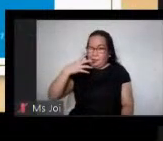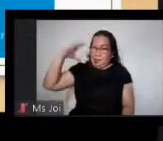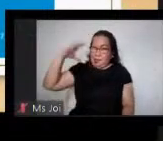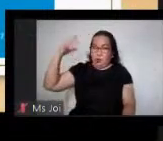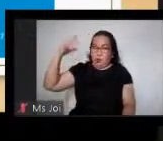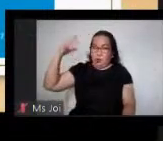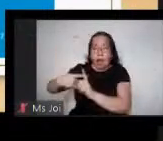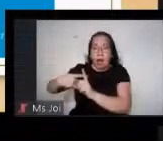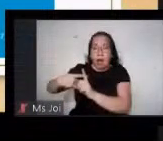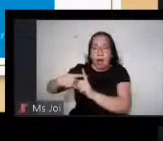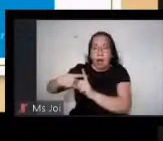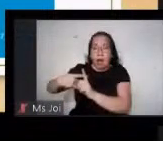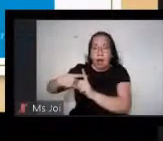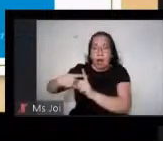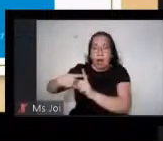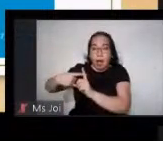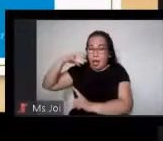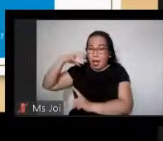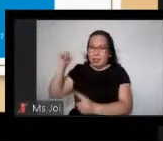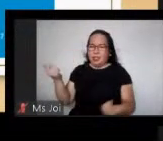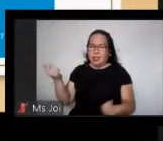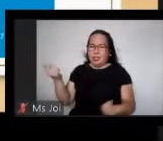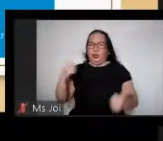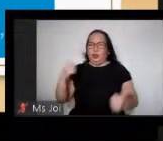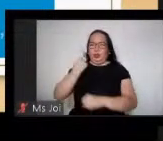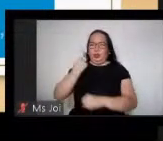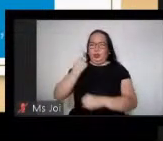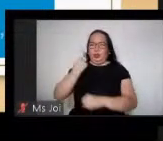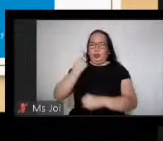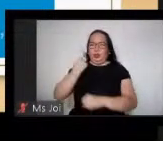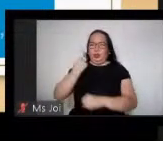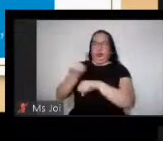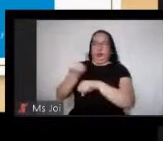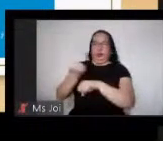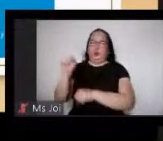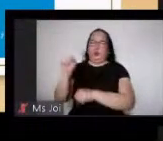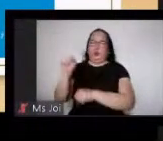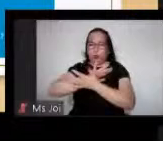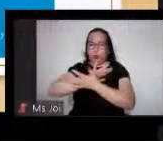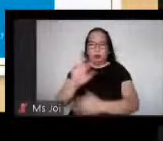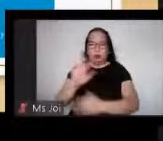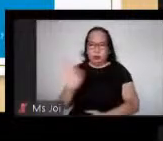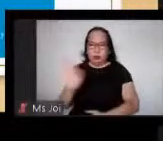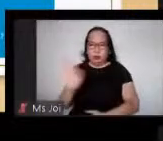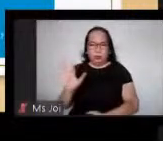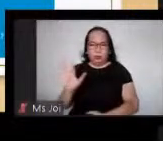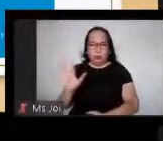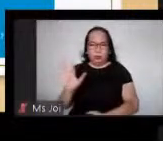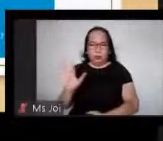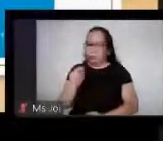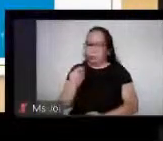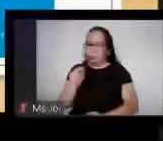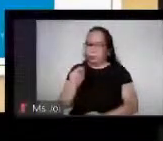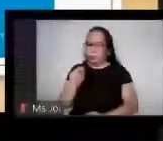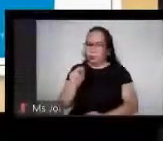from contracting. What has been known to protect you from this disease